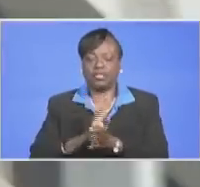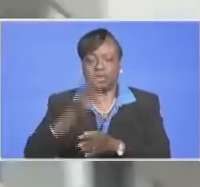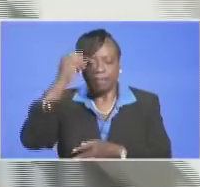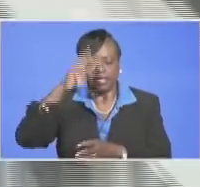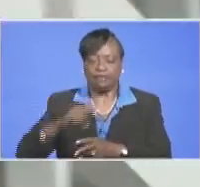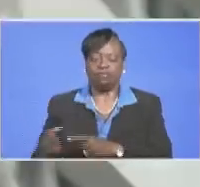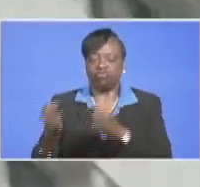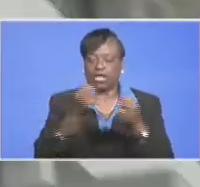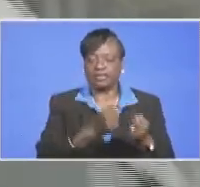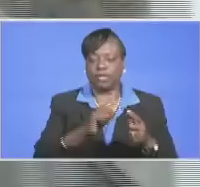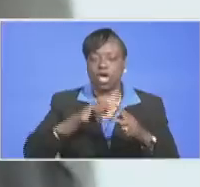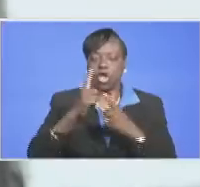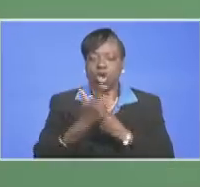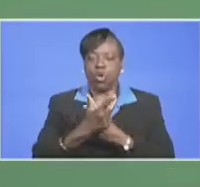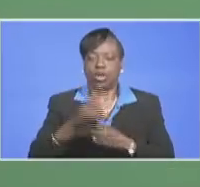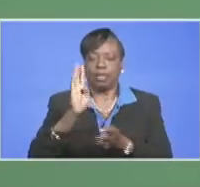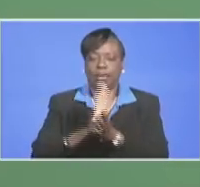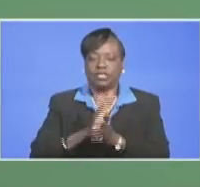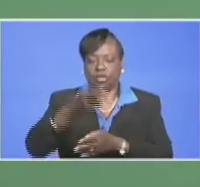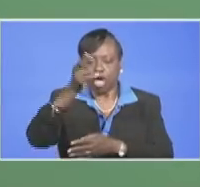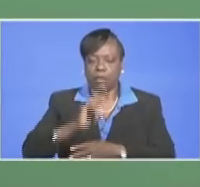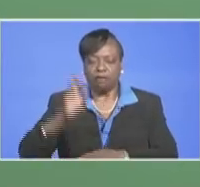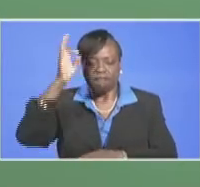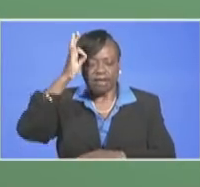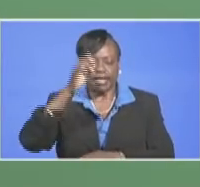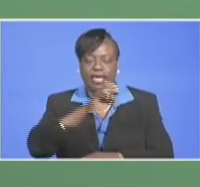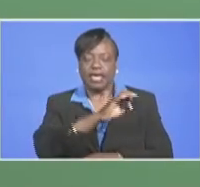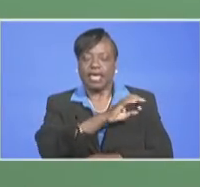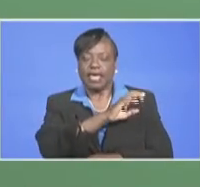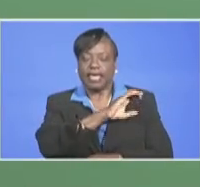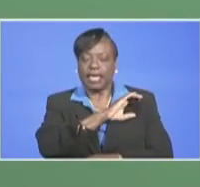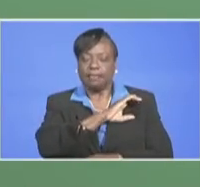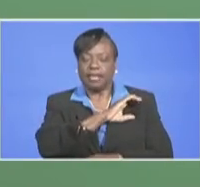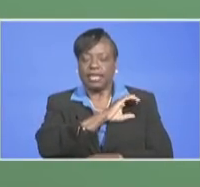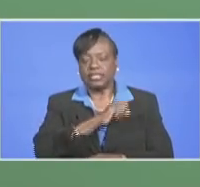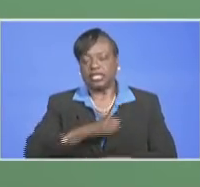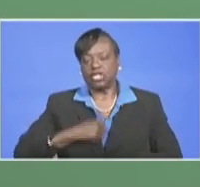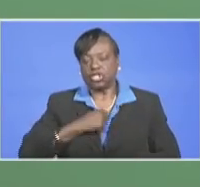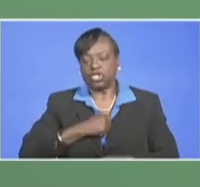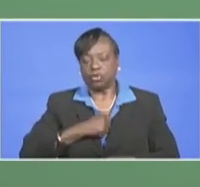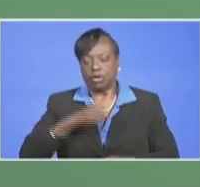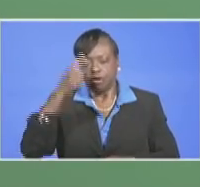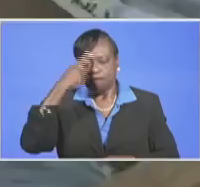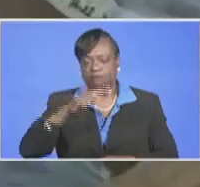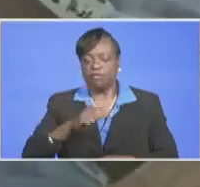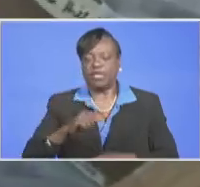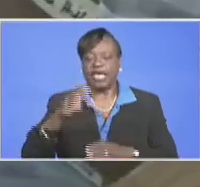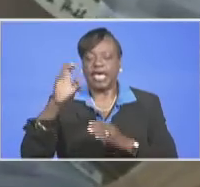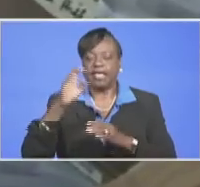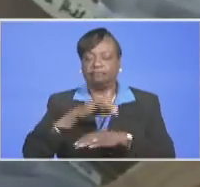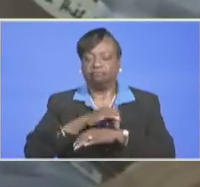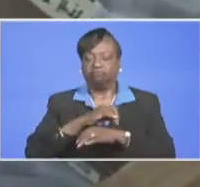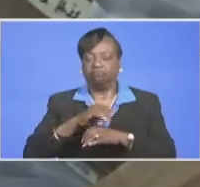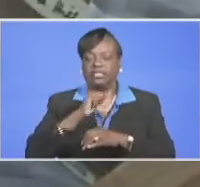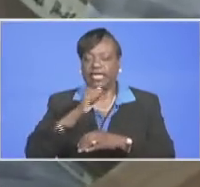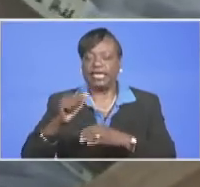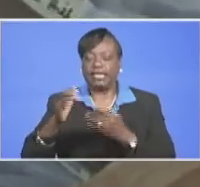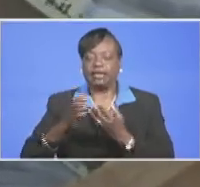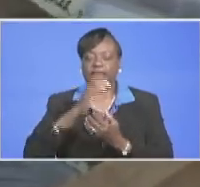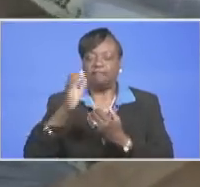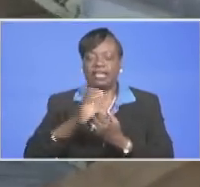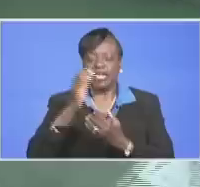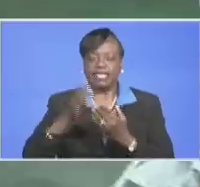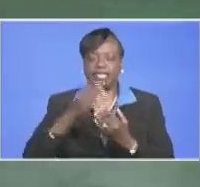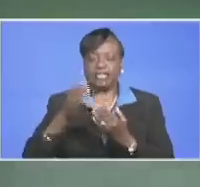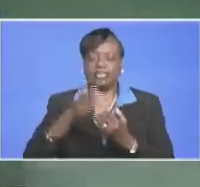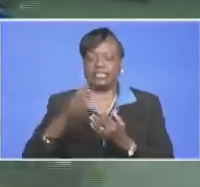of Transport and Local Government, the Honorable Frankie Campbell, apologized for the inconveniences at the General Post Office and announced that government plans to implode the